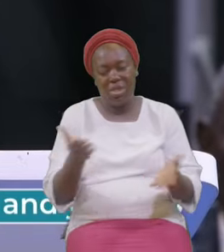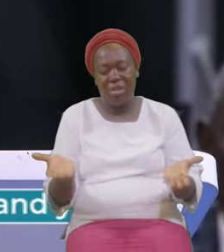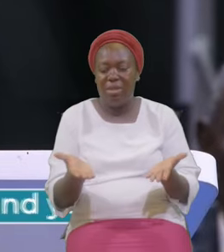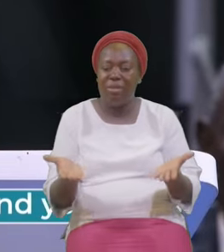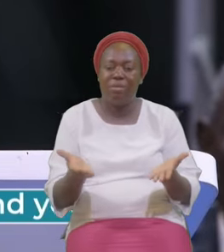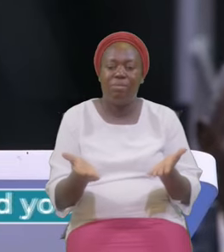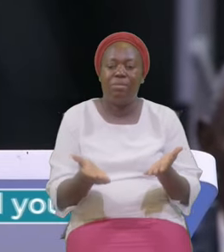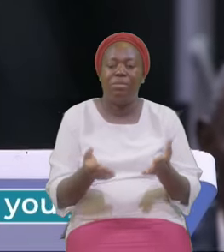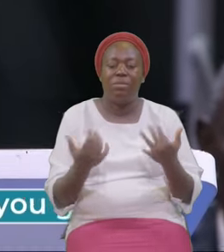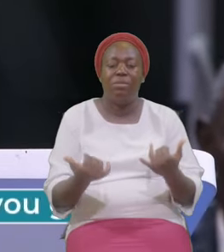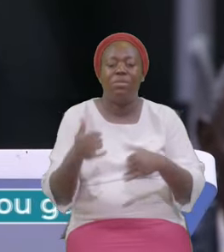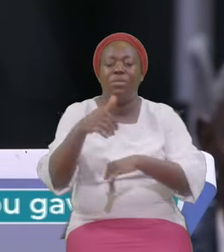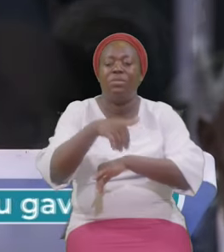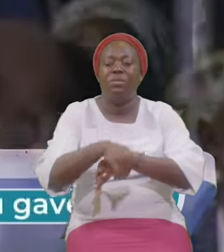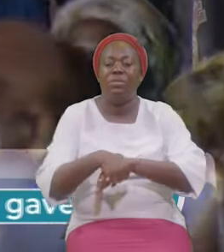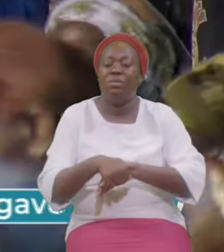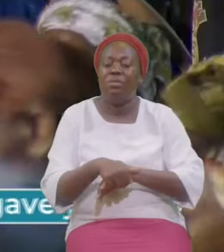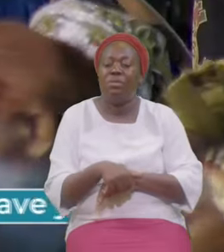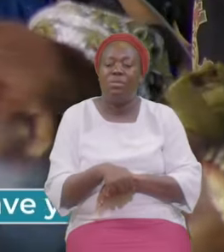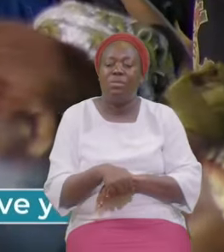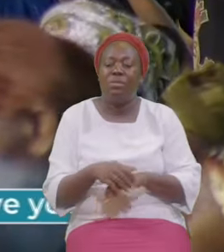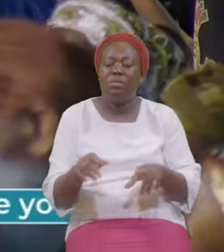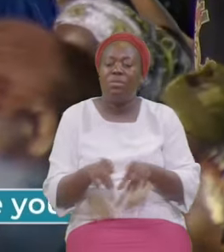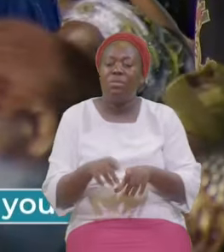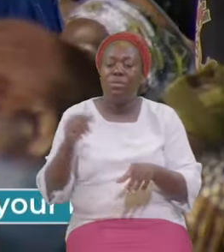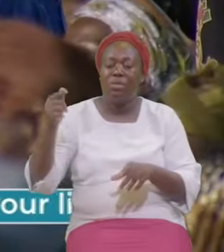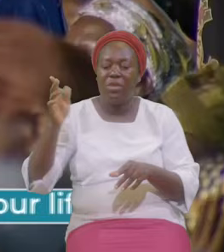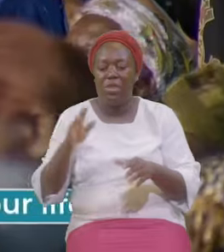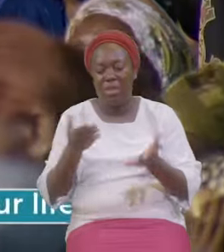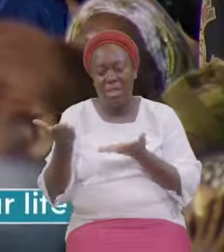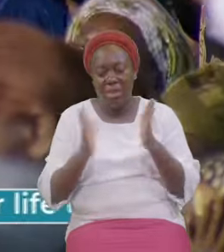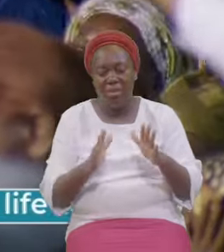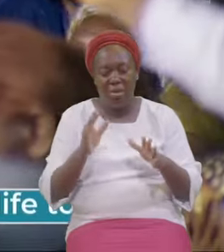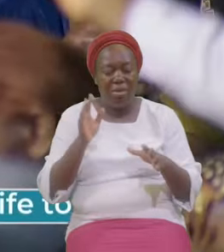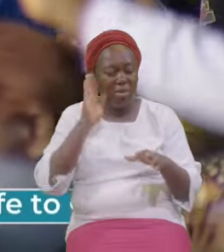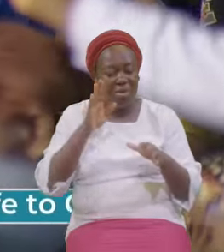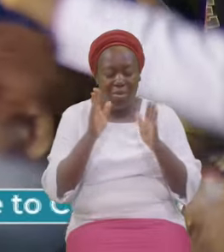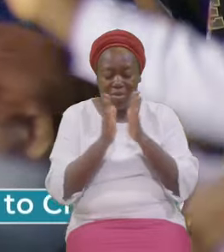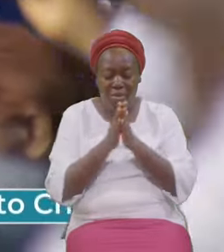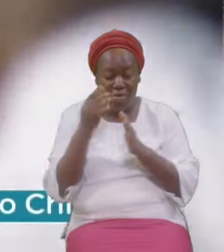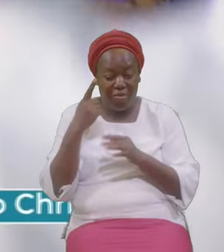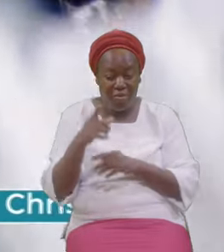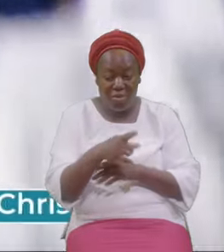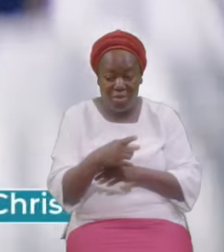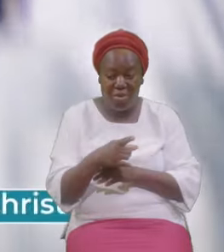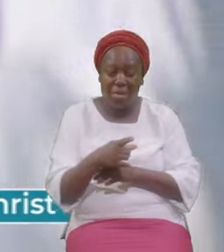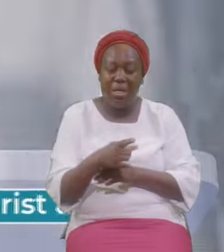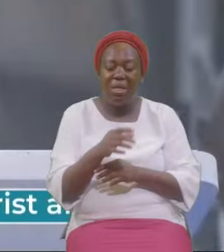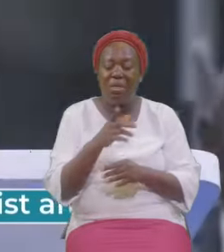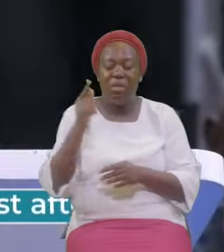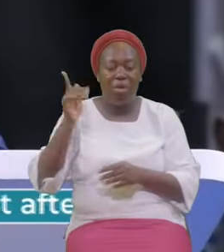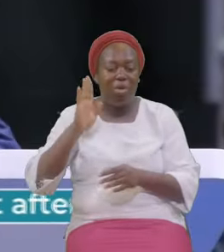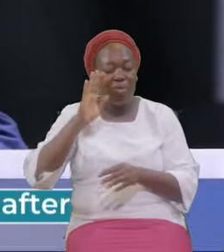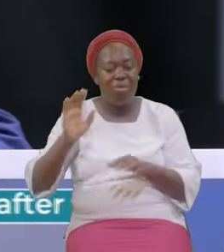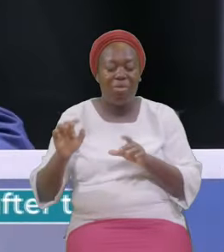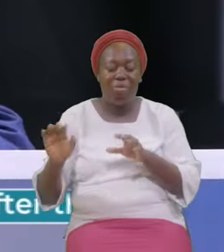Tonight, as God's servant, we pray for us. God will perform great miracles. So if you receive your